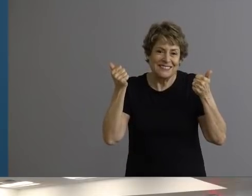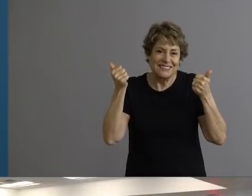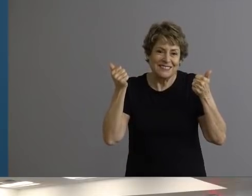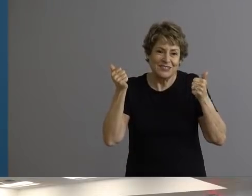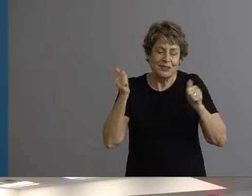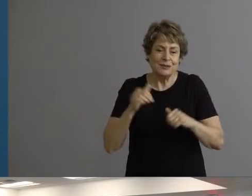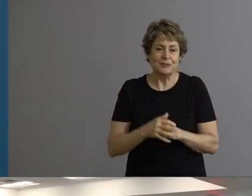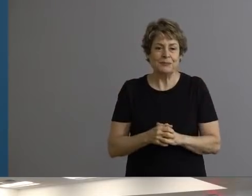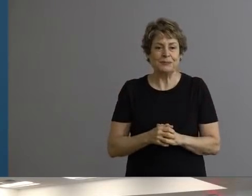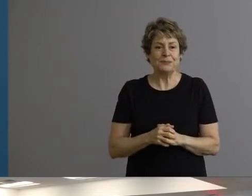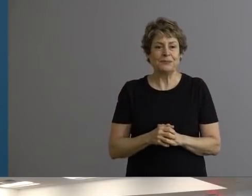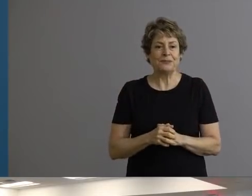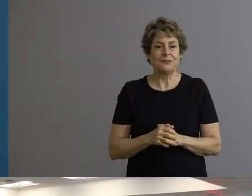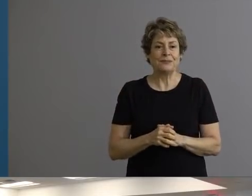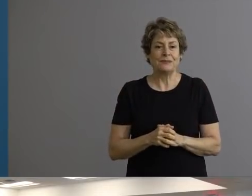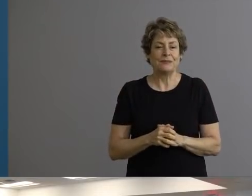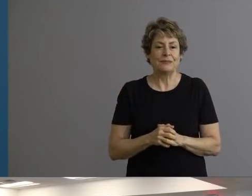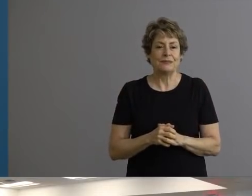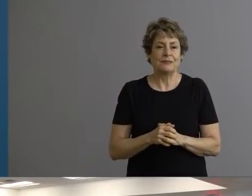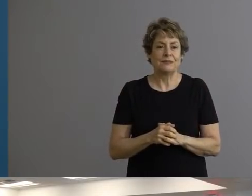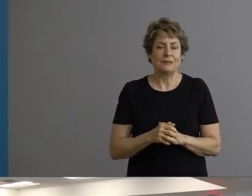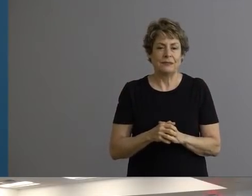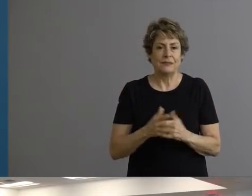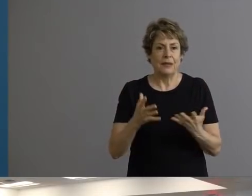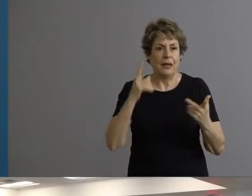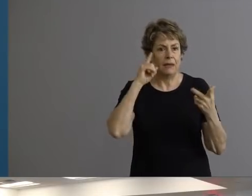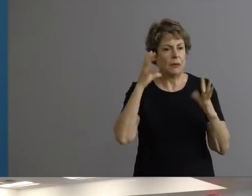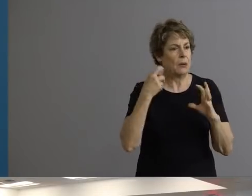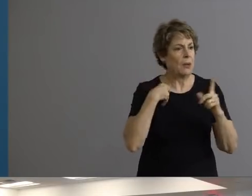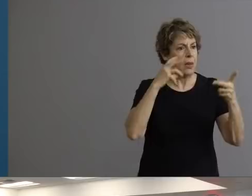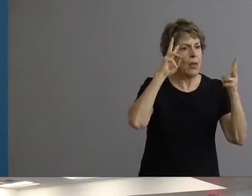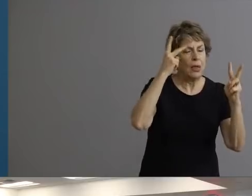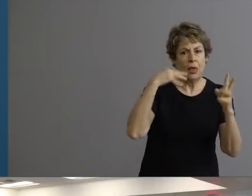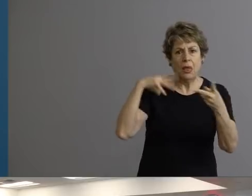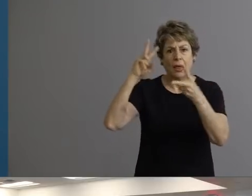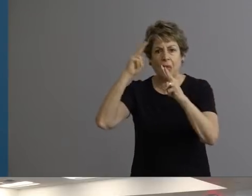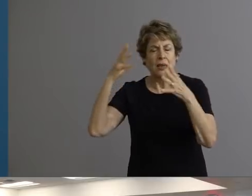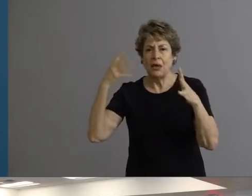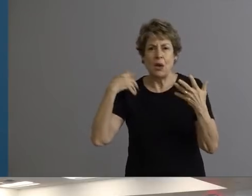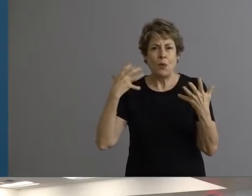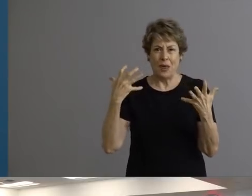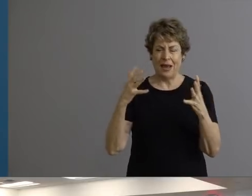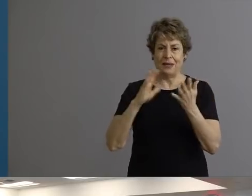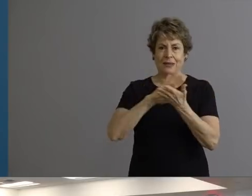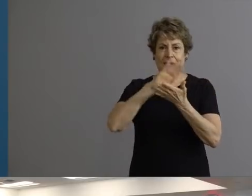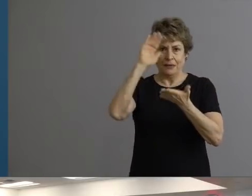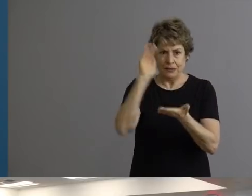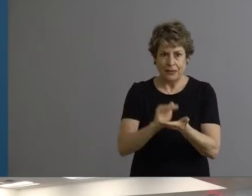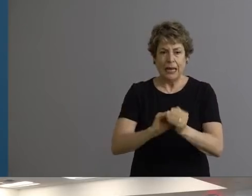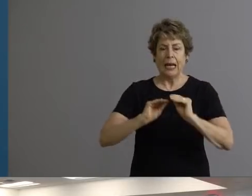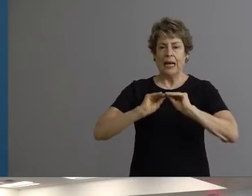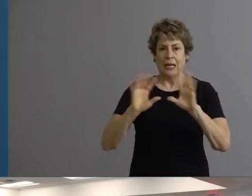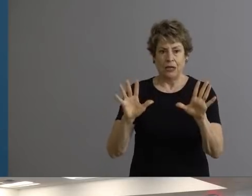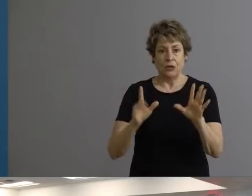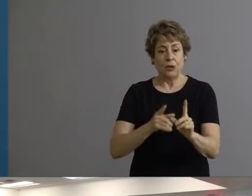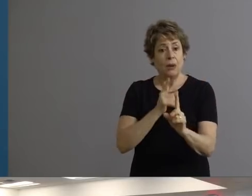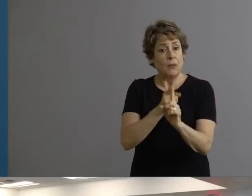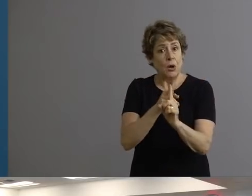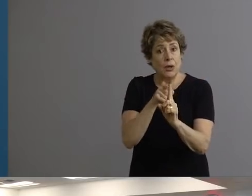confusion. The goal is to educate our children in the safest, most